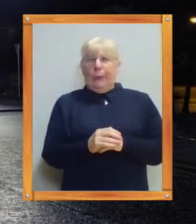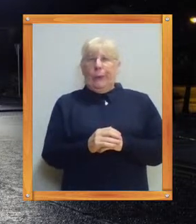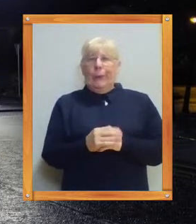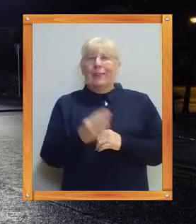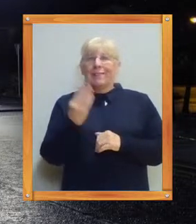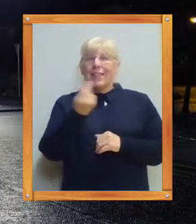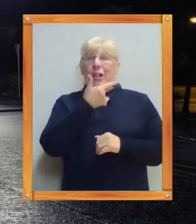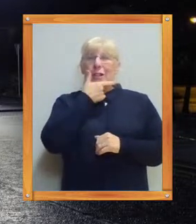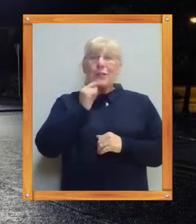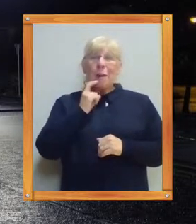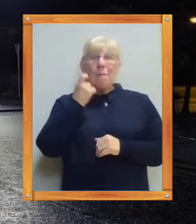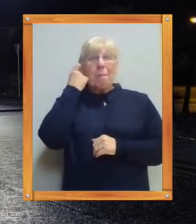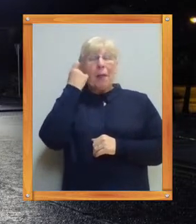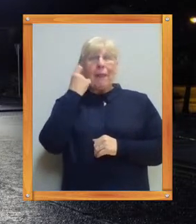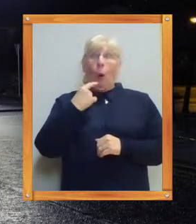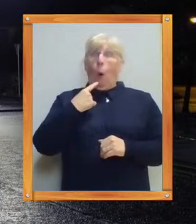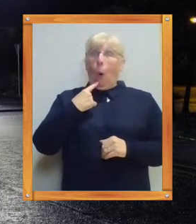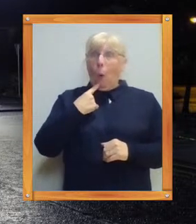think,